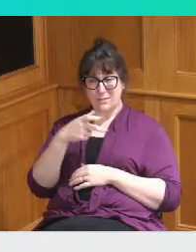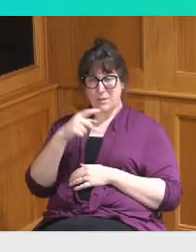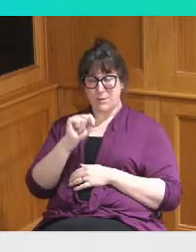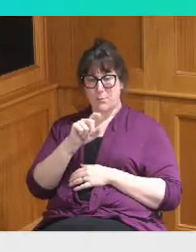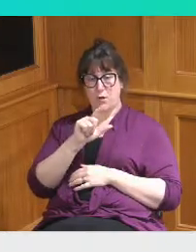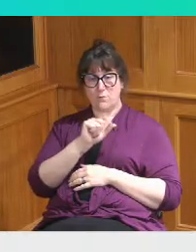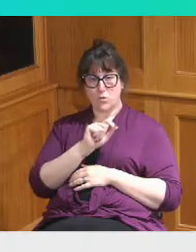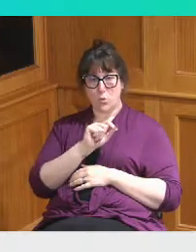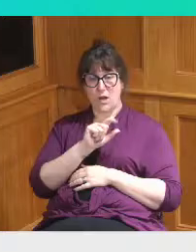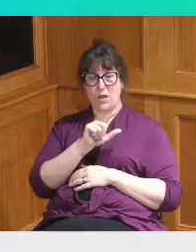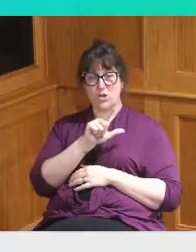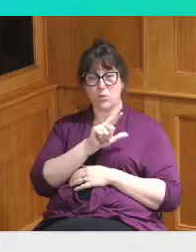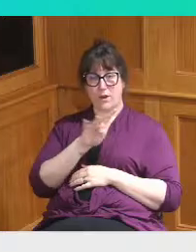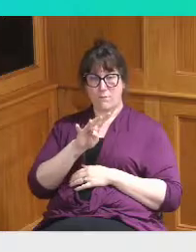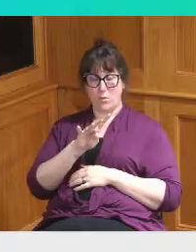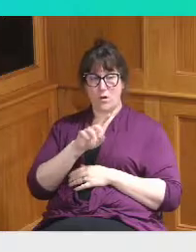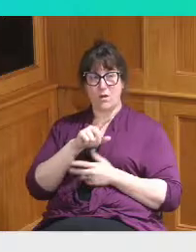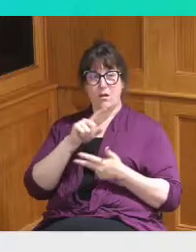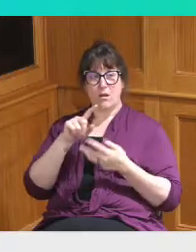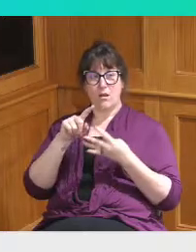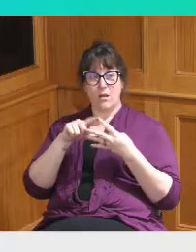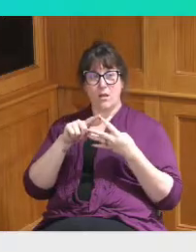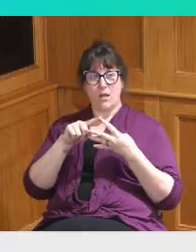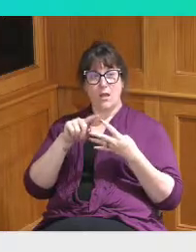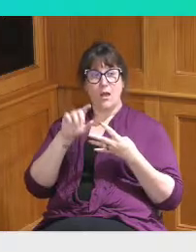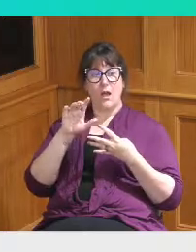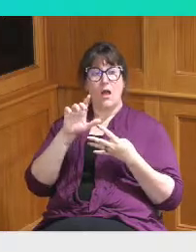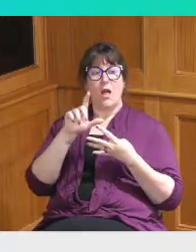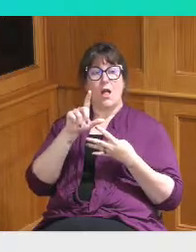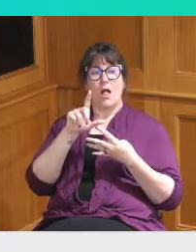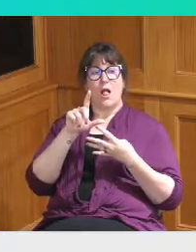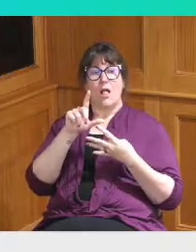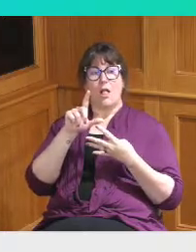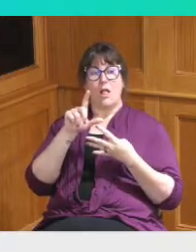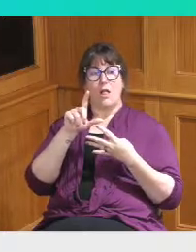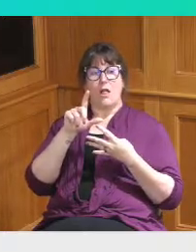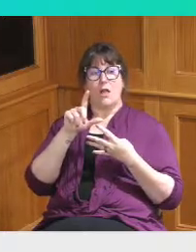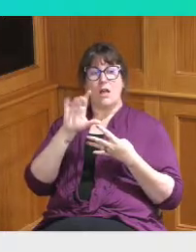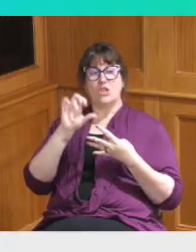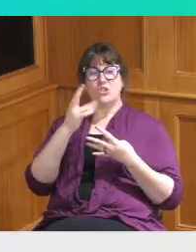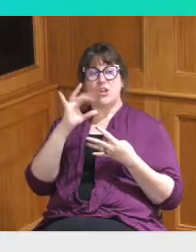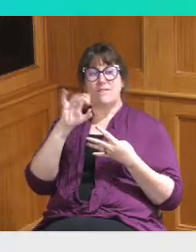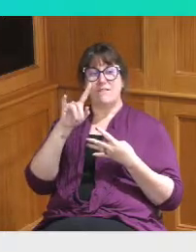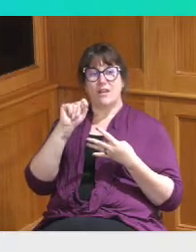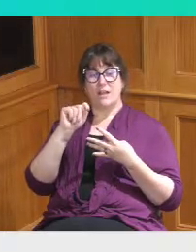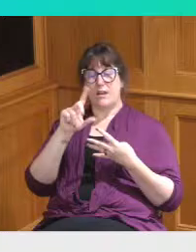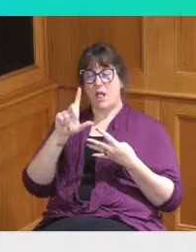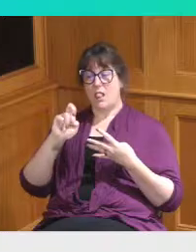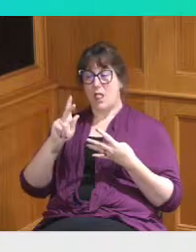2024, Mount Healthy, Lockland, and Cheviot. 9 communities are eligible for the program.